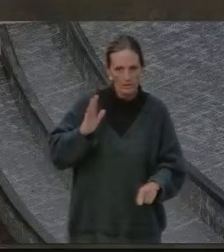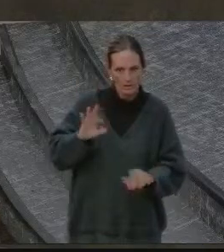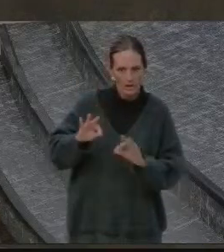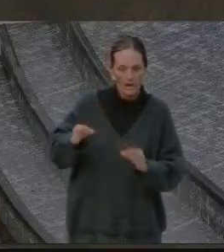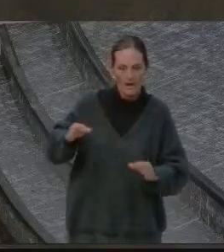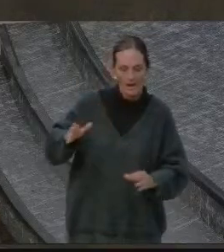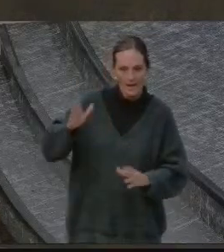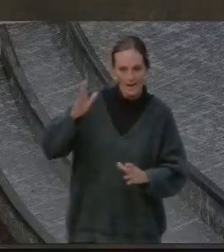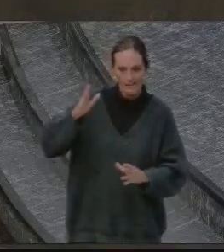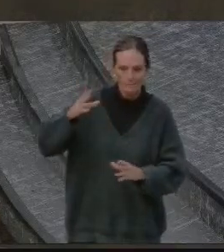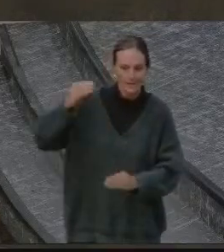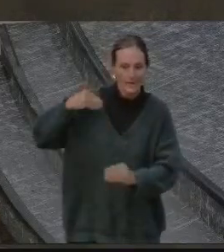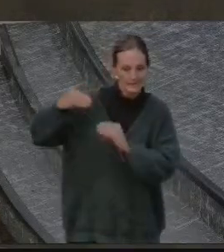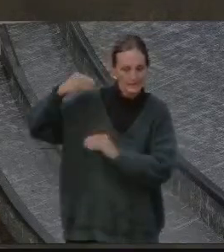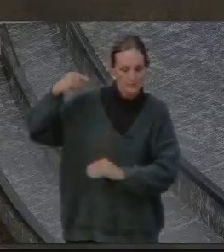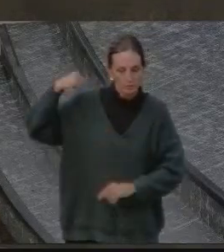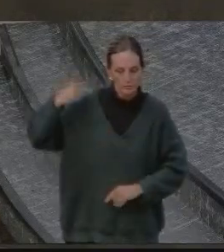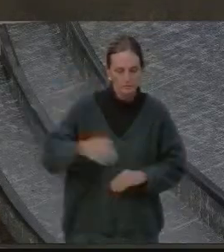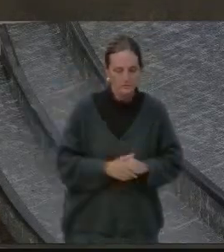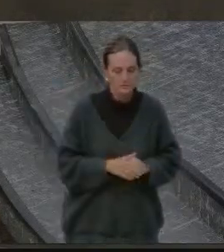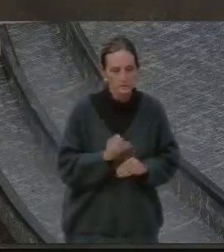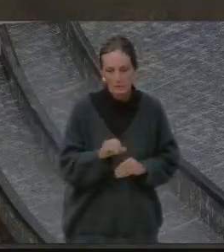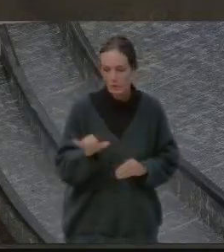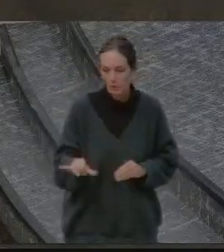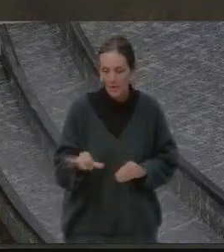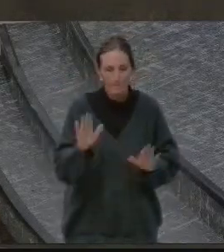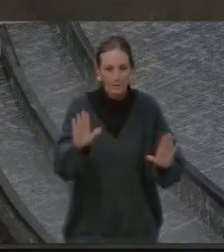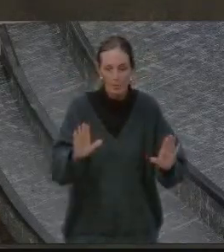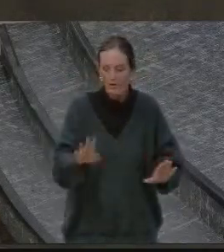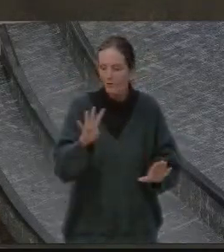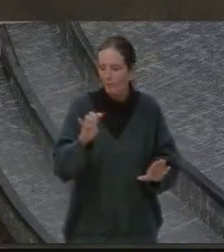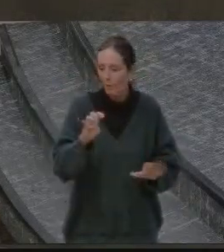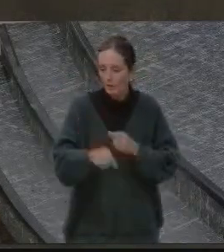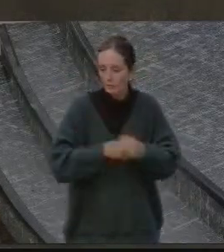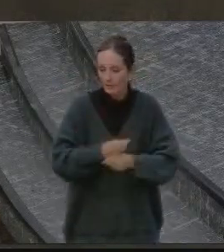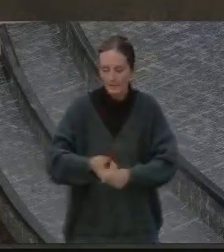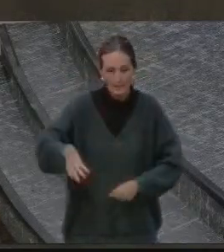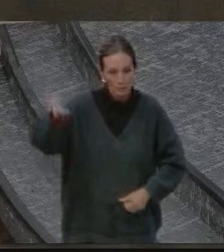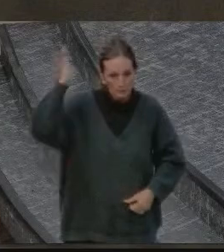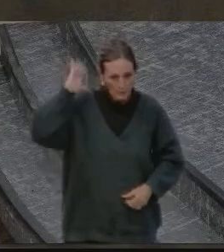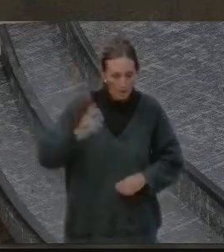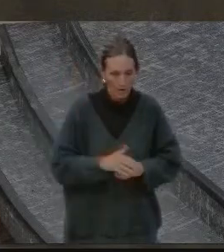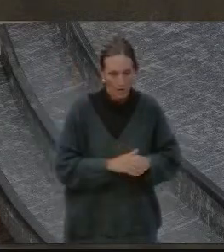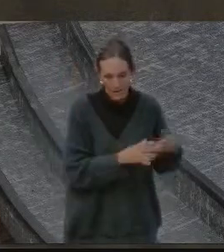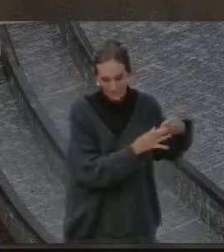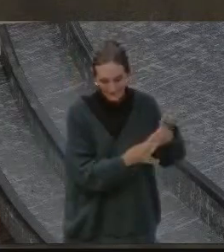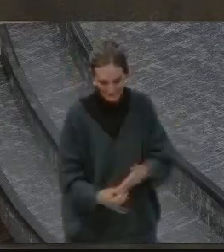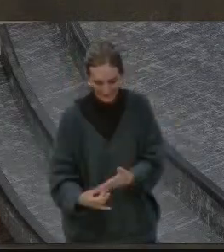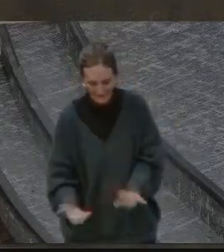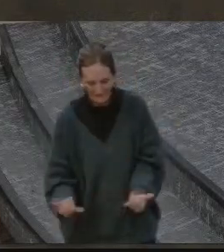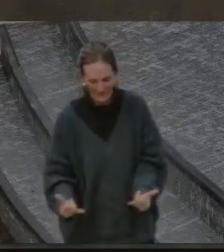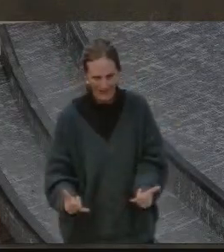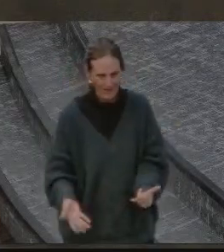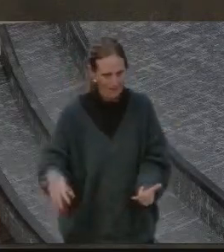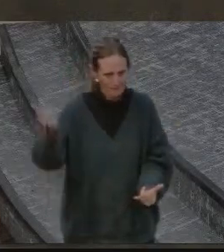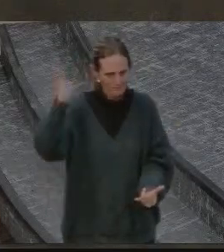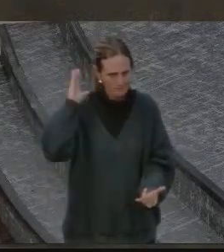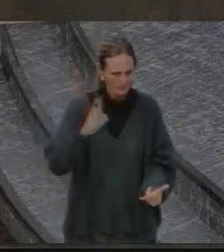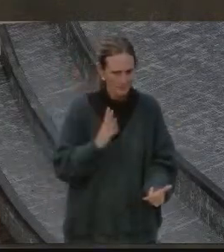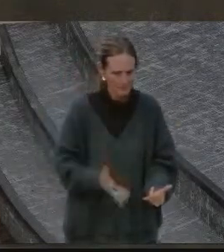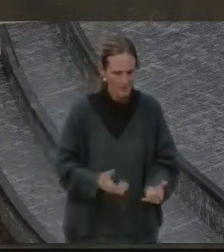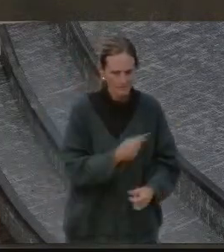been great, you know, over 400 years ago and leading up to the things that have happened. And so